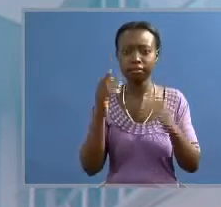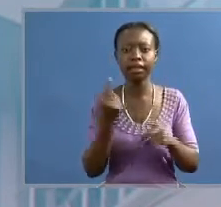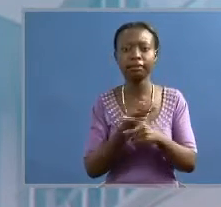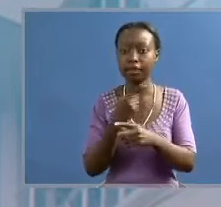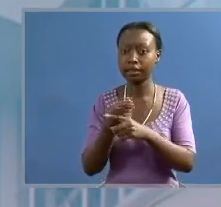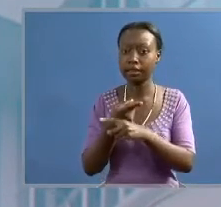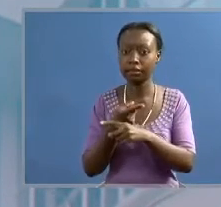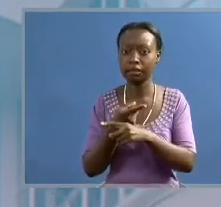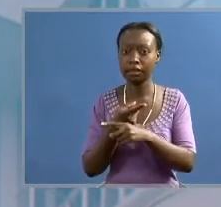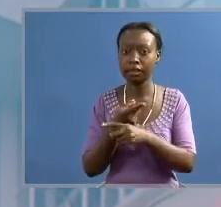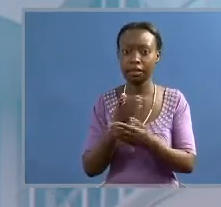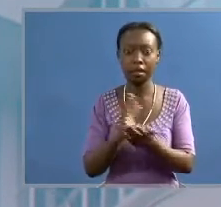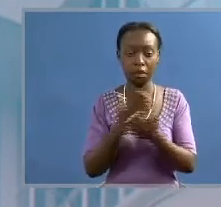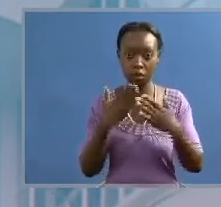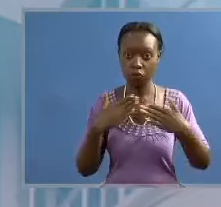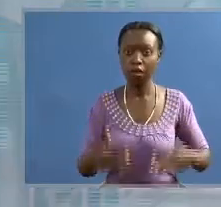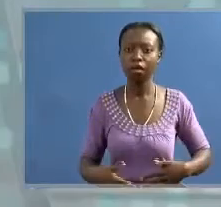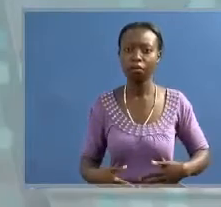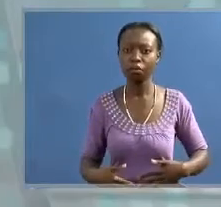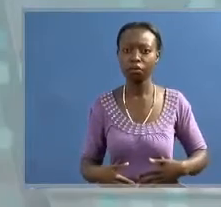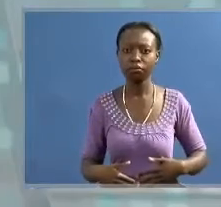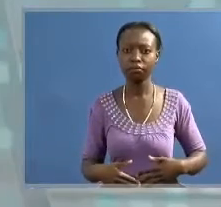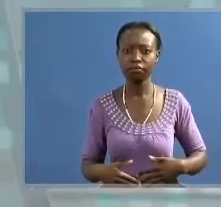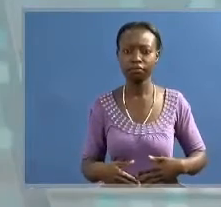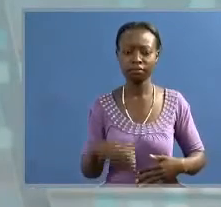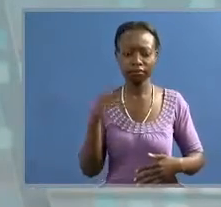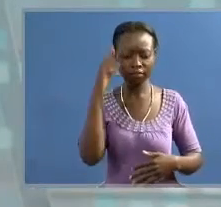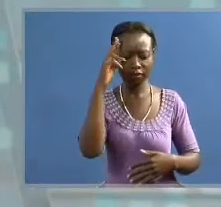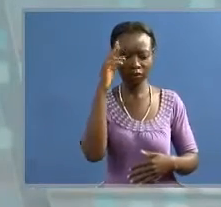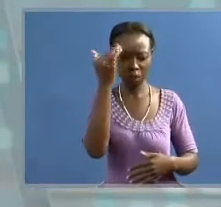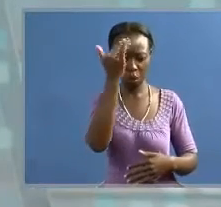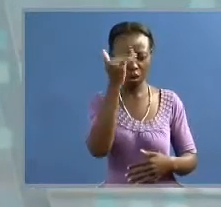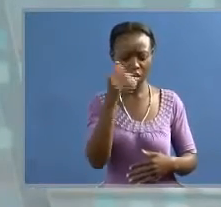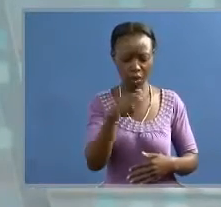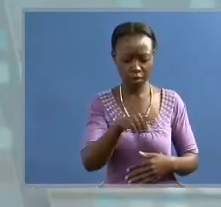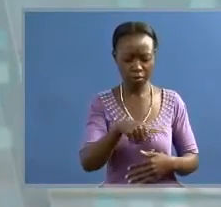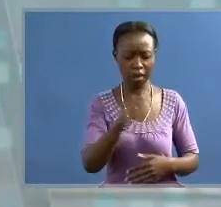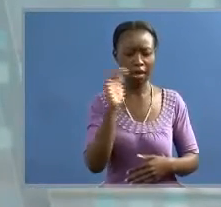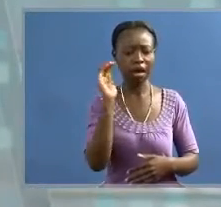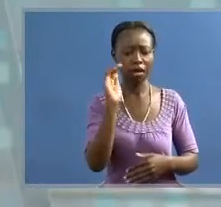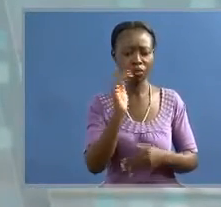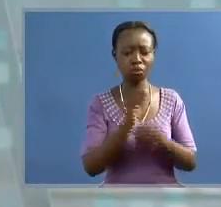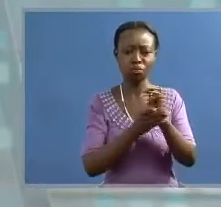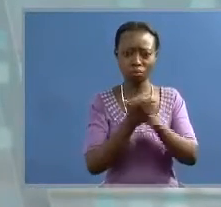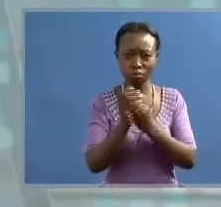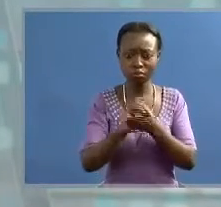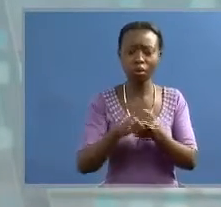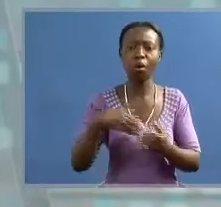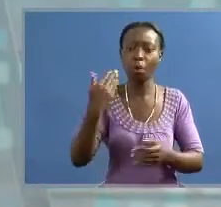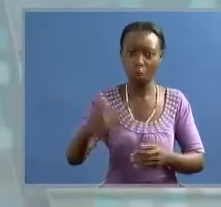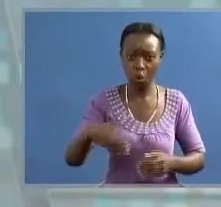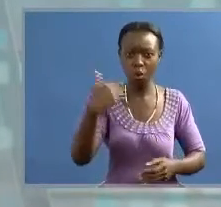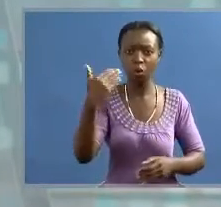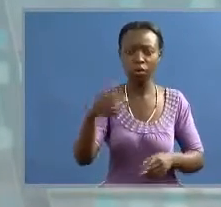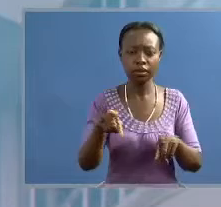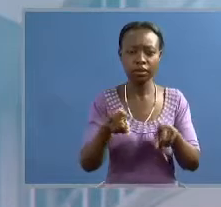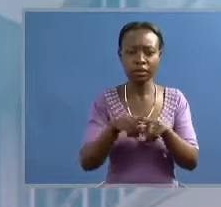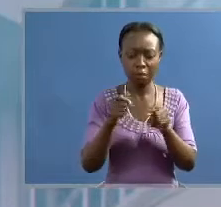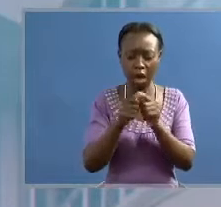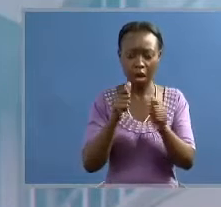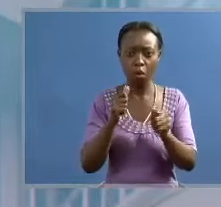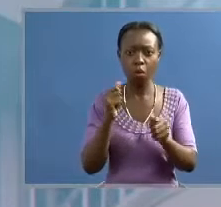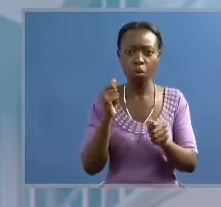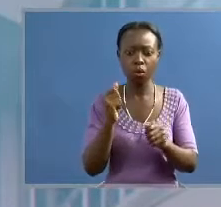and can then acquire the infection. So is that the reason why we're being asked to wash our hands frequently and avoid touching our faces?